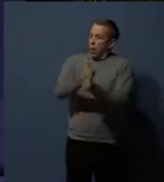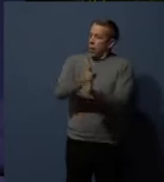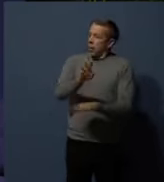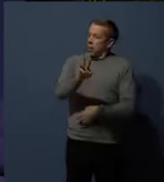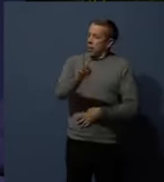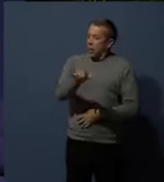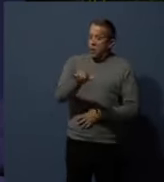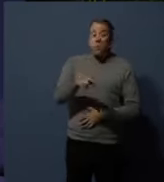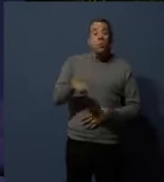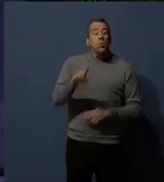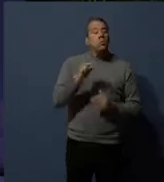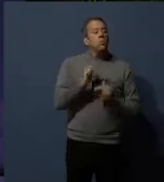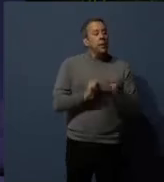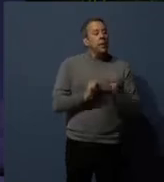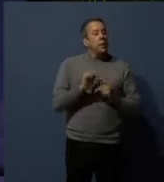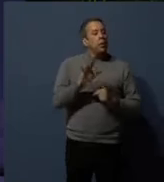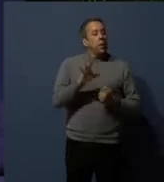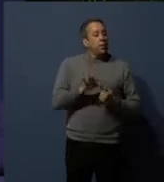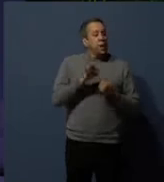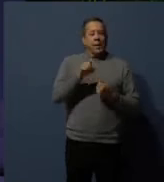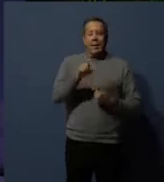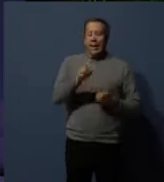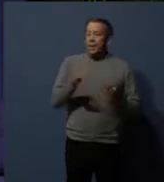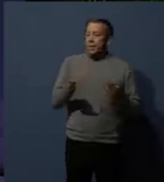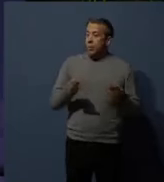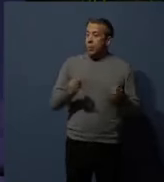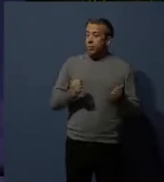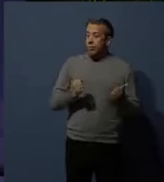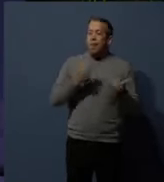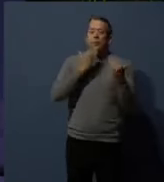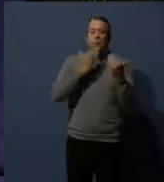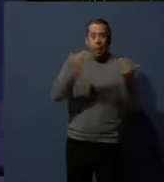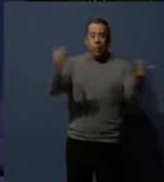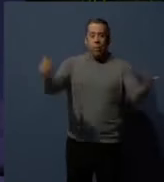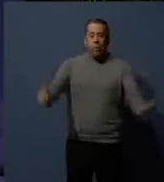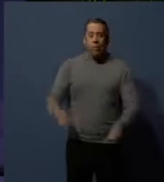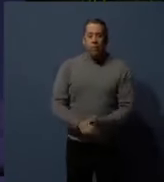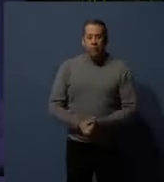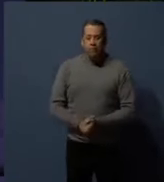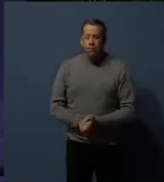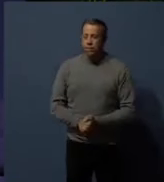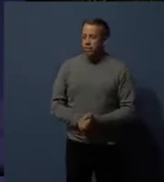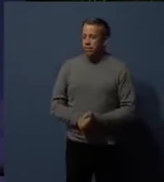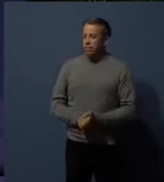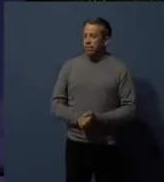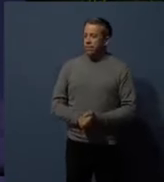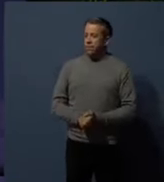can also begin building your special needs ministry. All right. Thank you very much, folks.